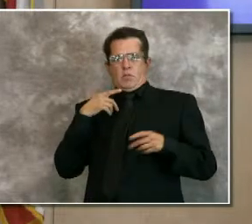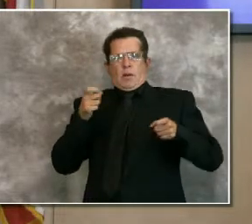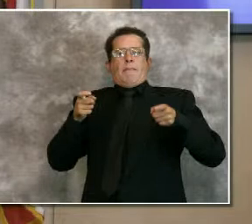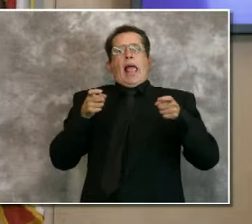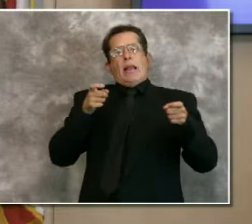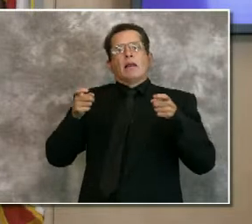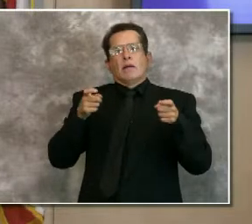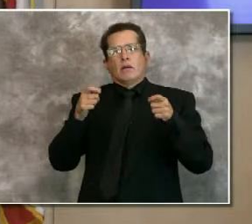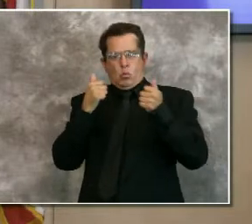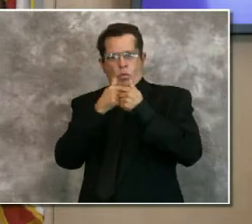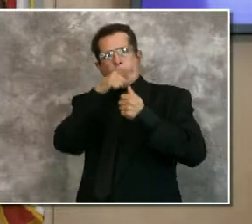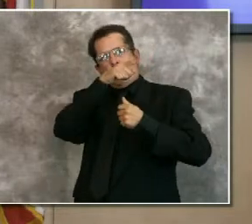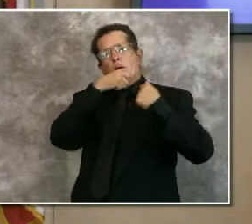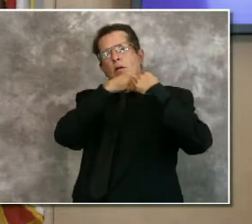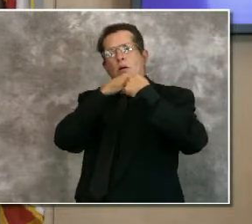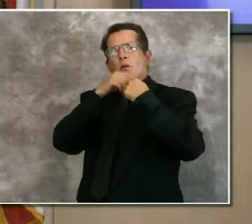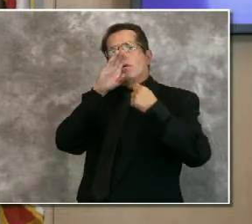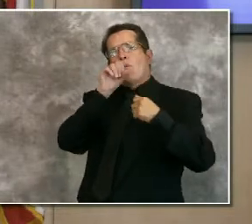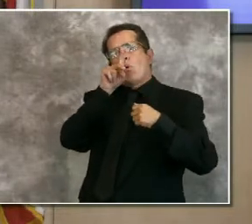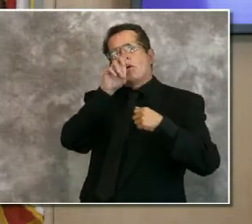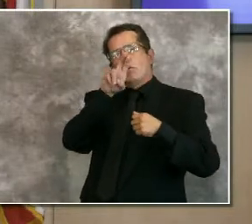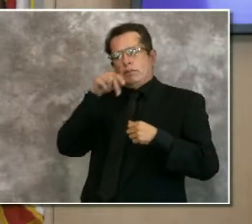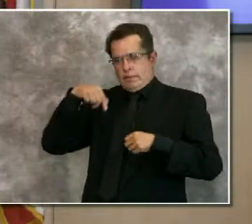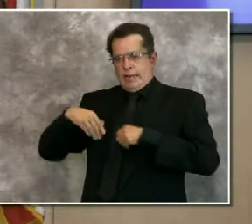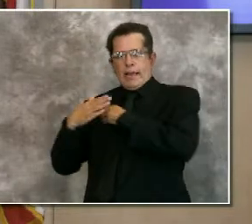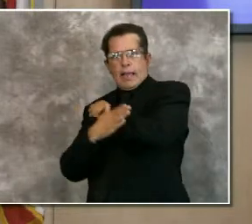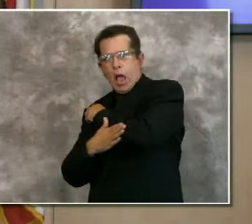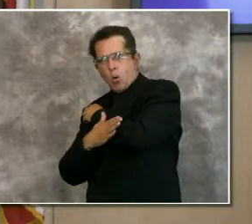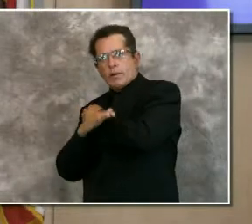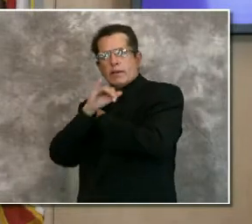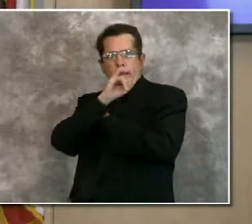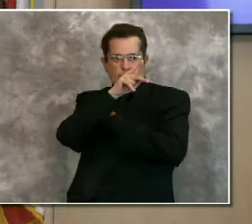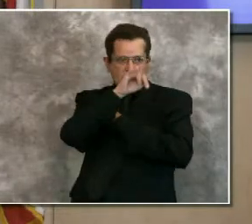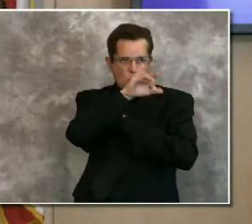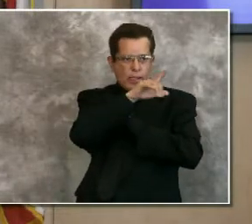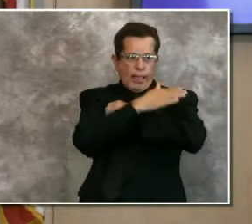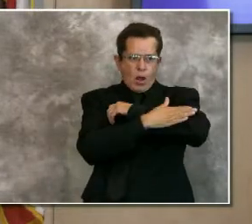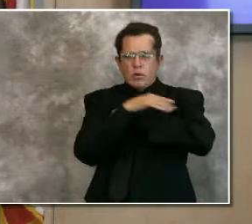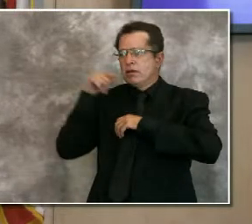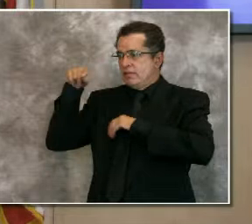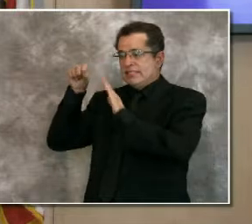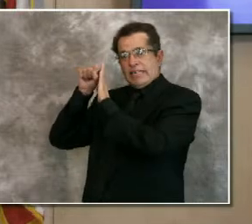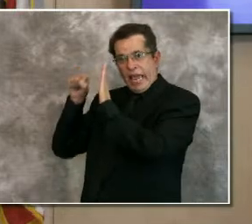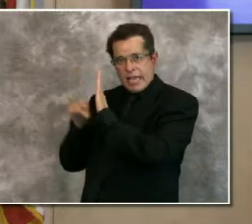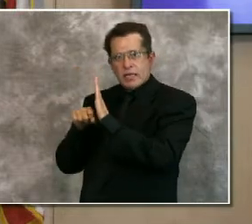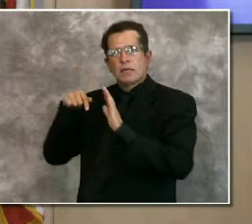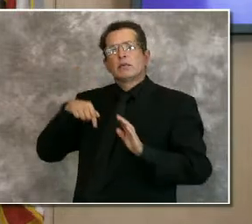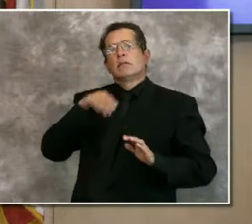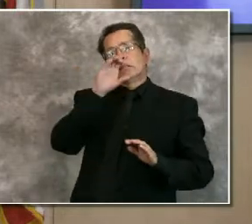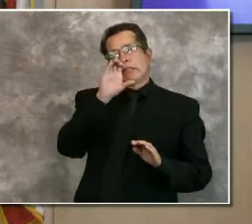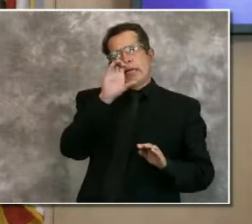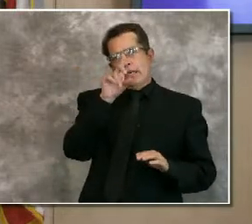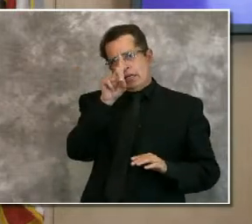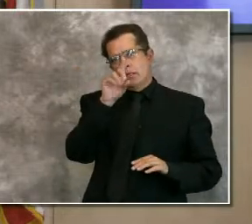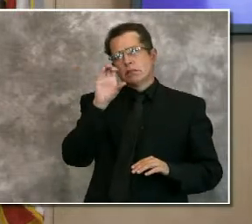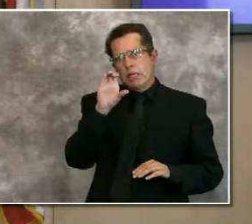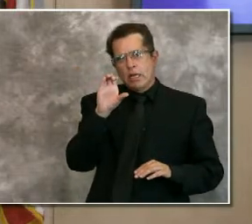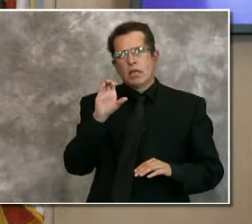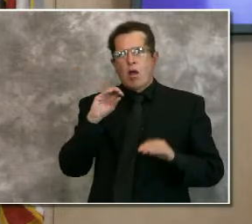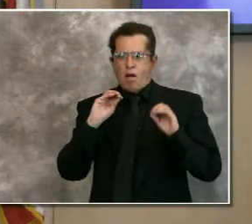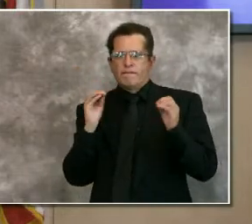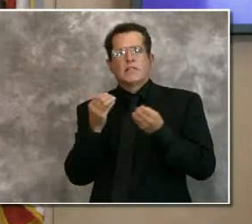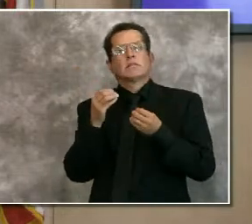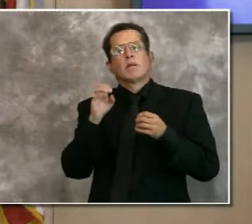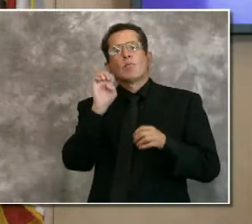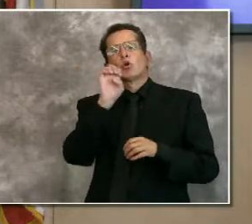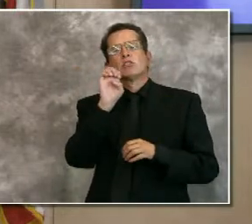has representatives from both the county, Imperial County, the state, CDC, our Office of Emergency